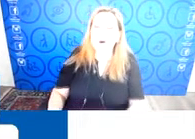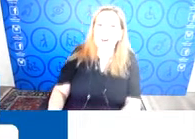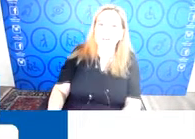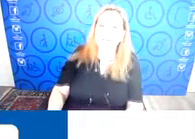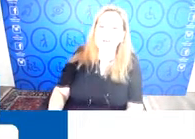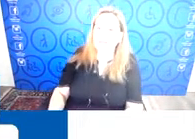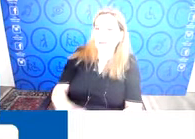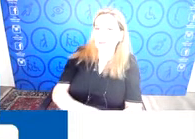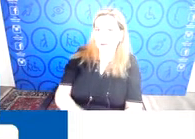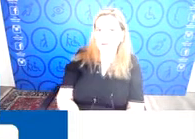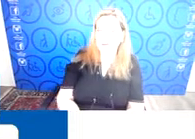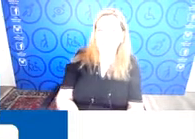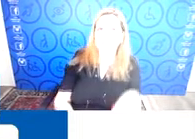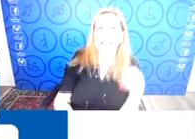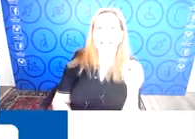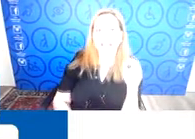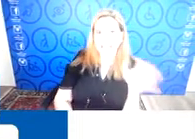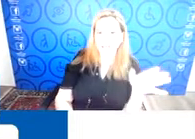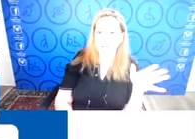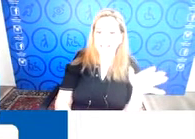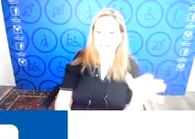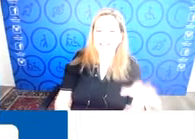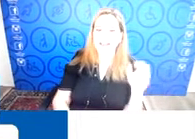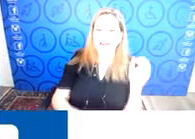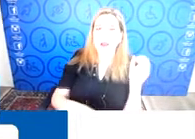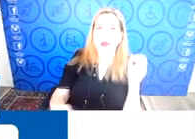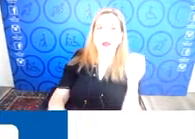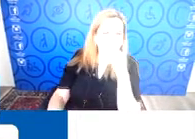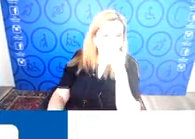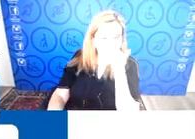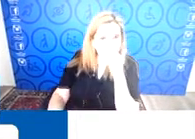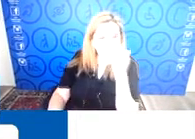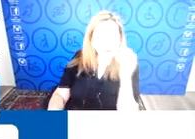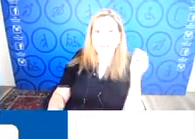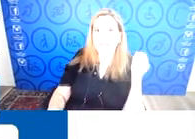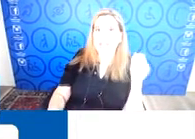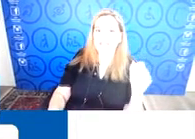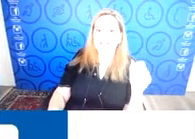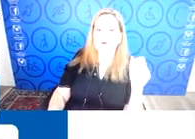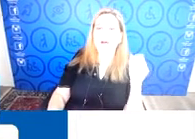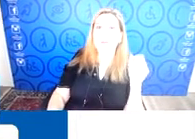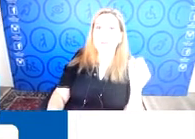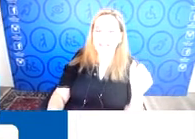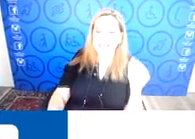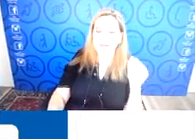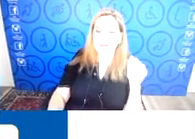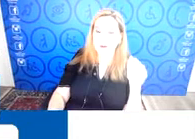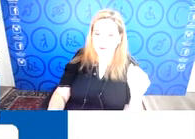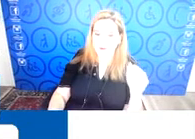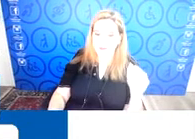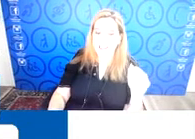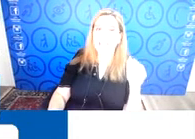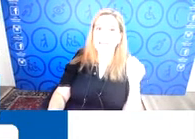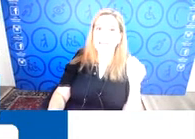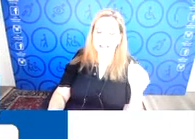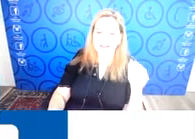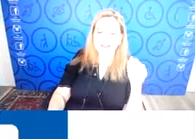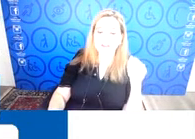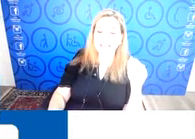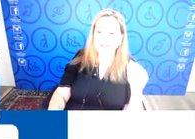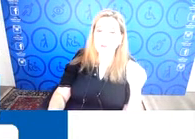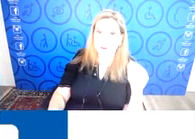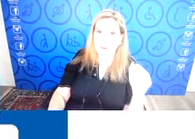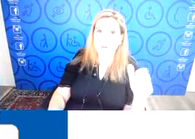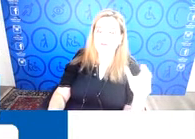it is also very important to me to say at the beginning, great, great thanks to our amazing partners and the